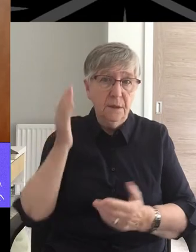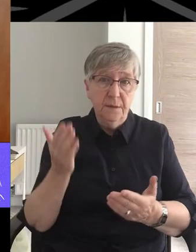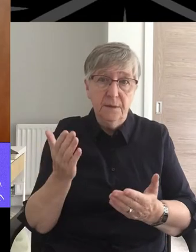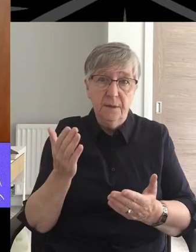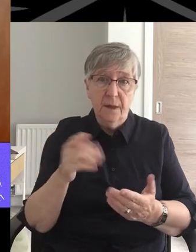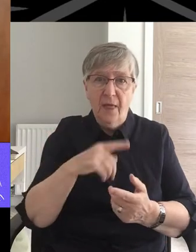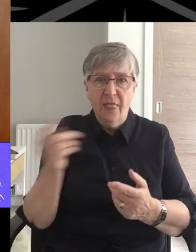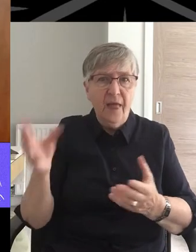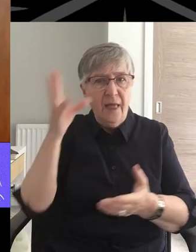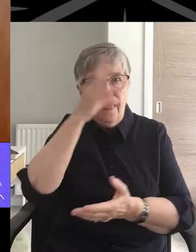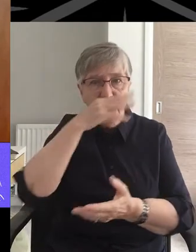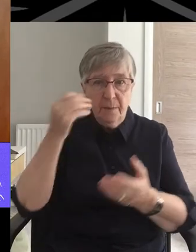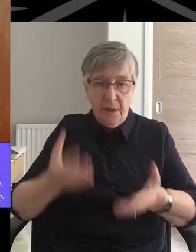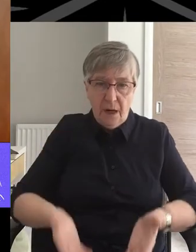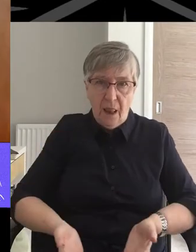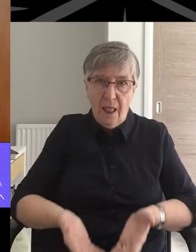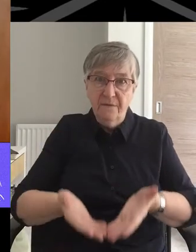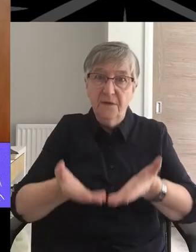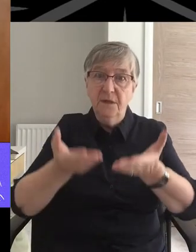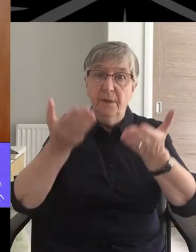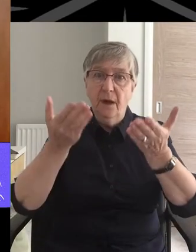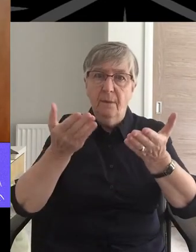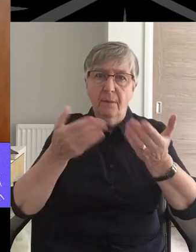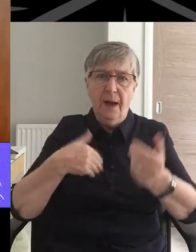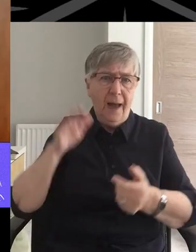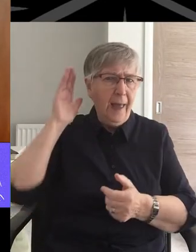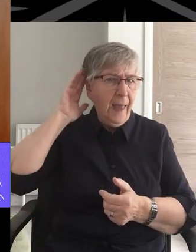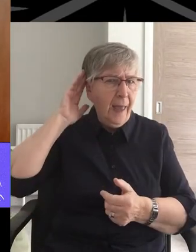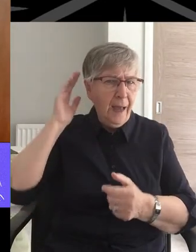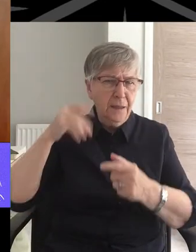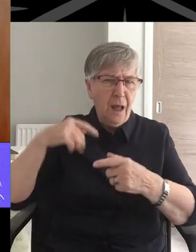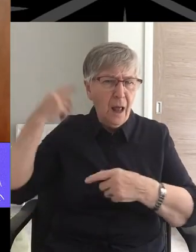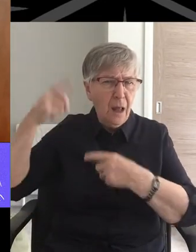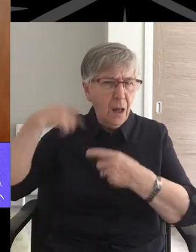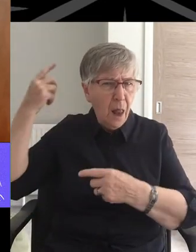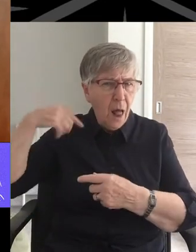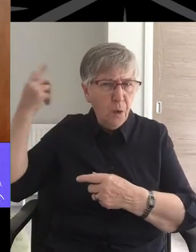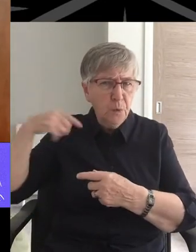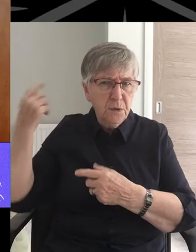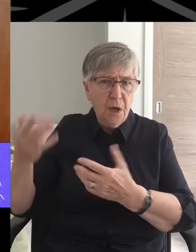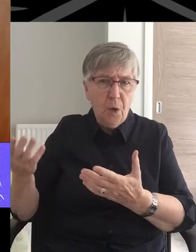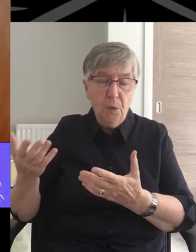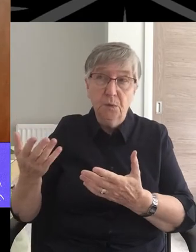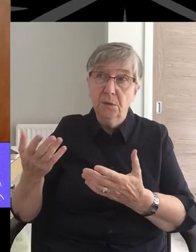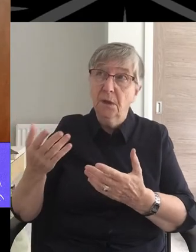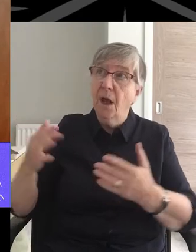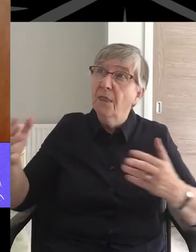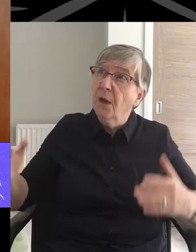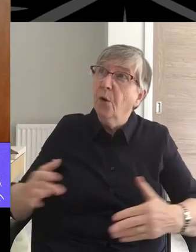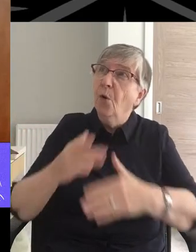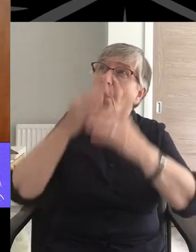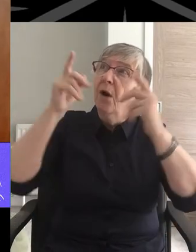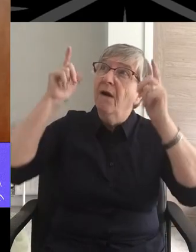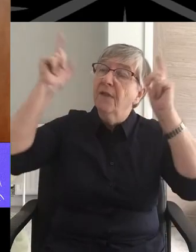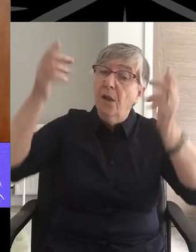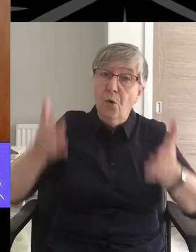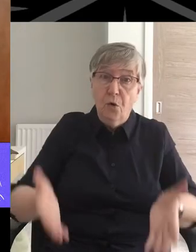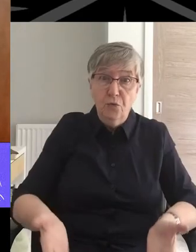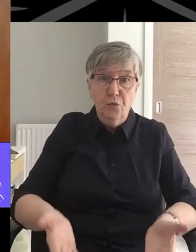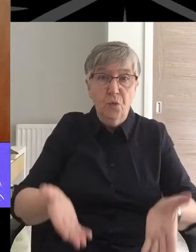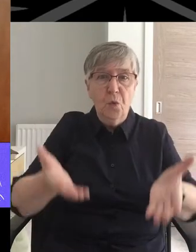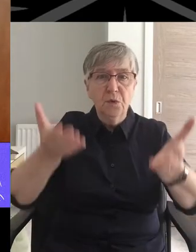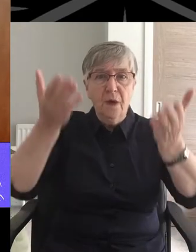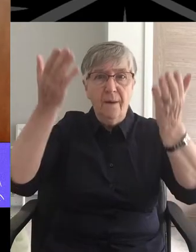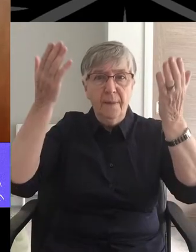Then the Spirit lifted me up, and I heard behind me a loud rumbling sound, as the glory of the Lord rose from the place where it was